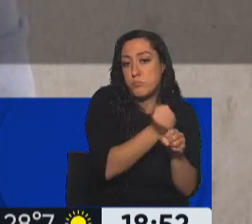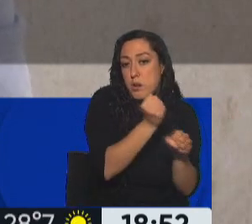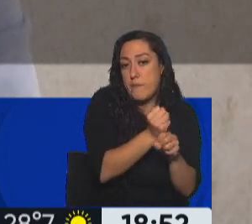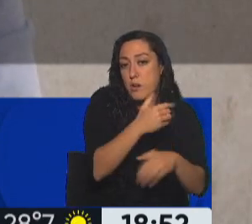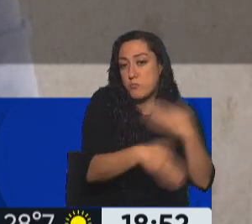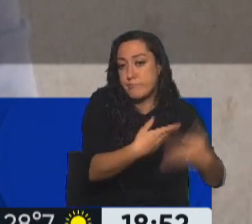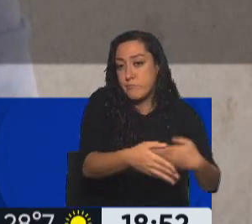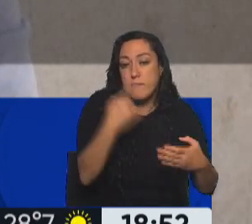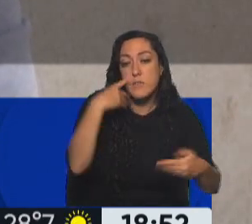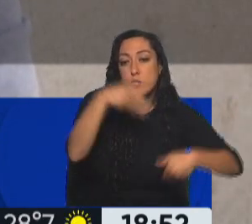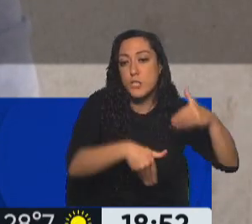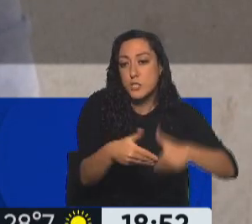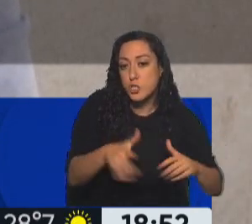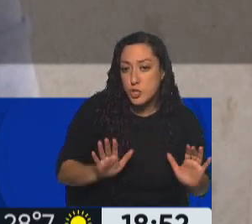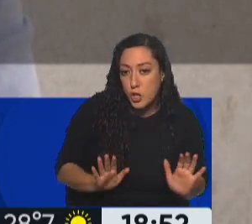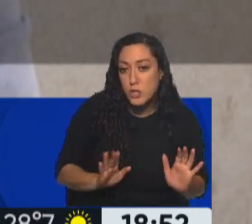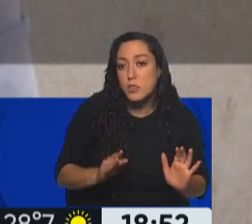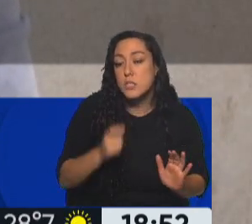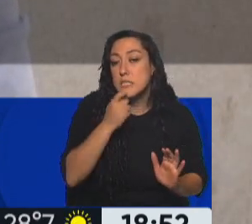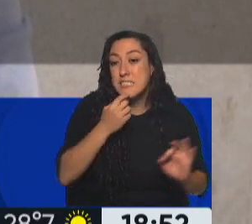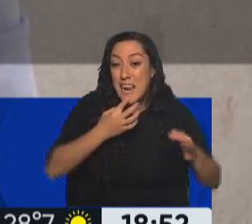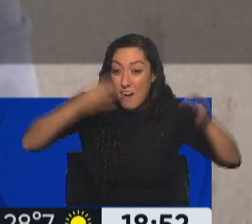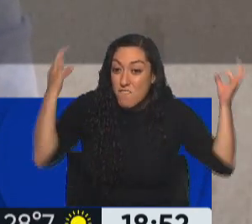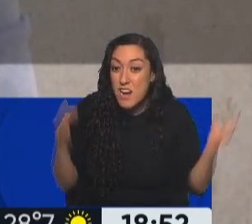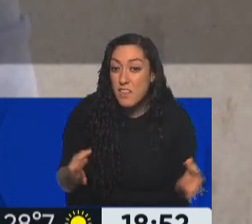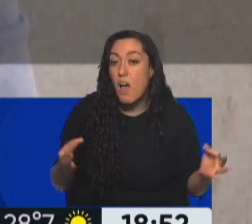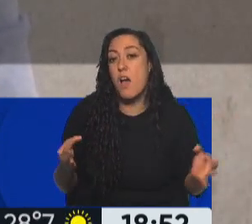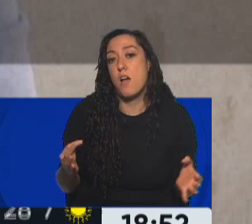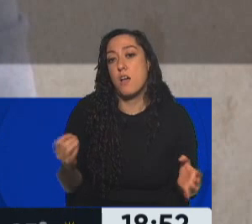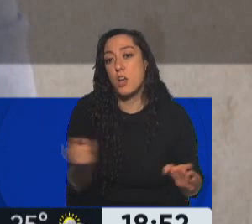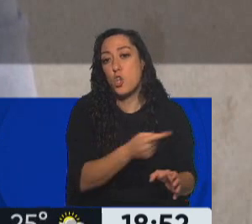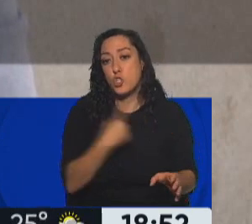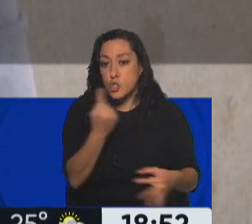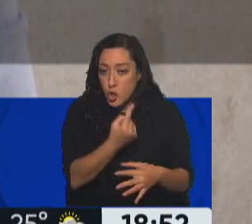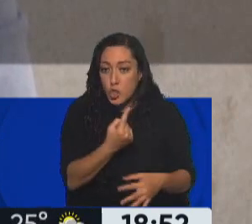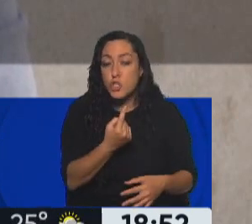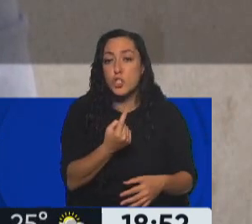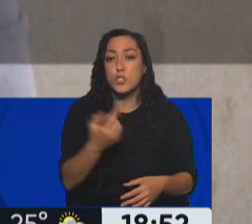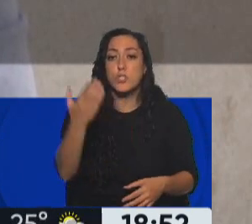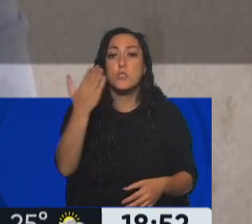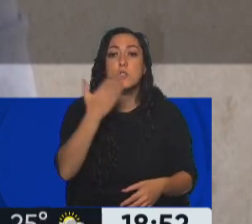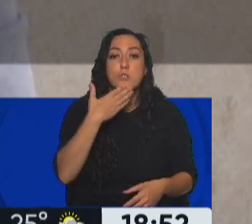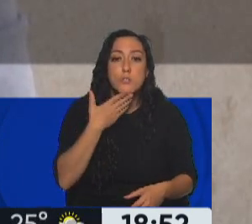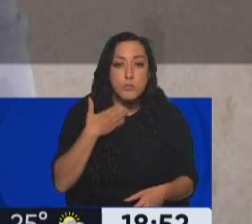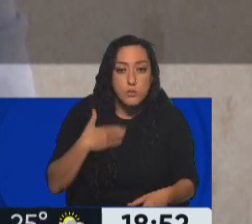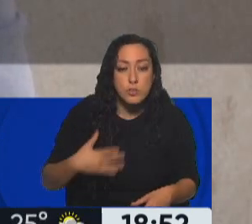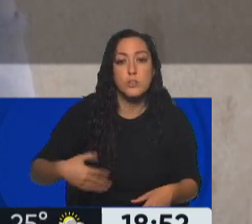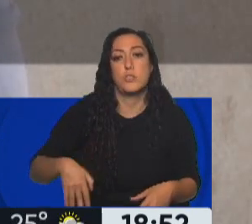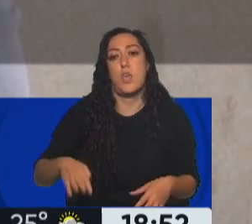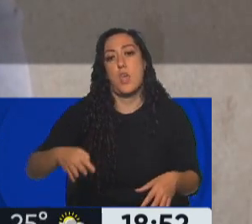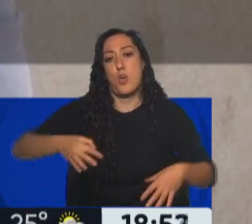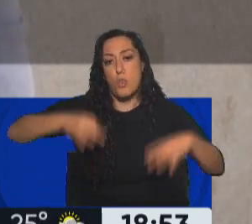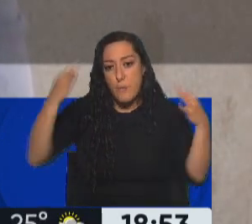let the Spirit do his work. And also, if we really want to at